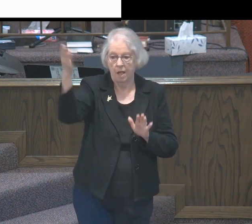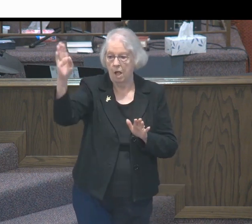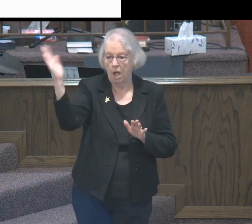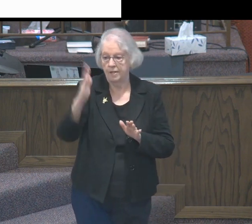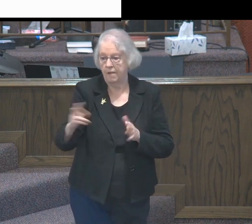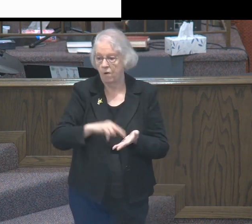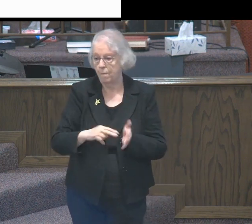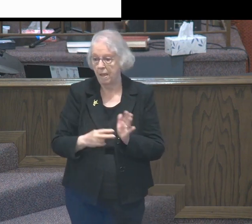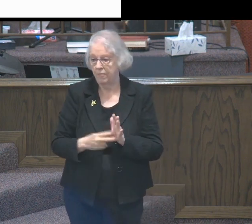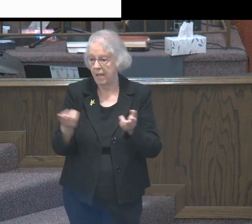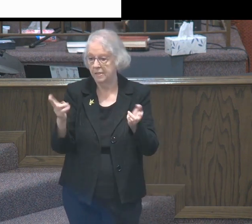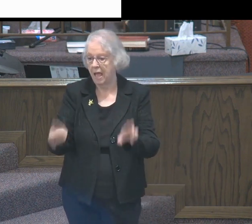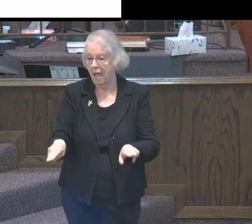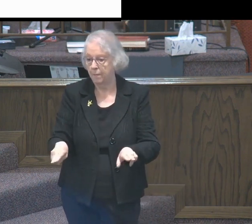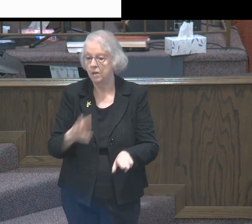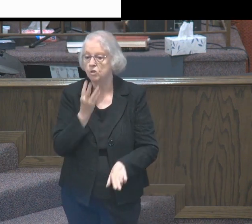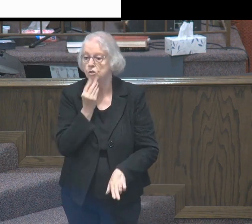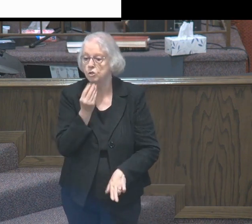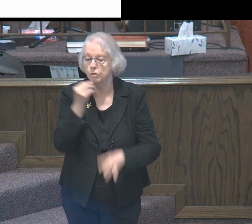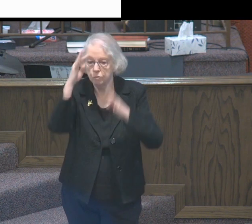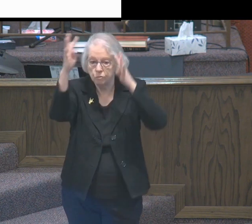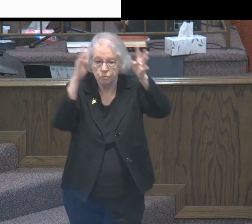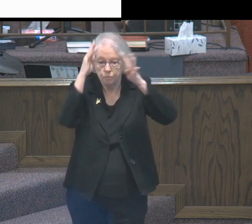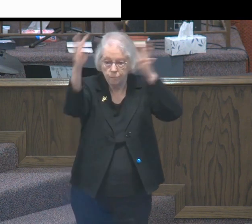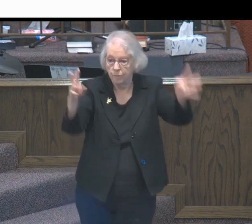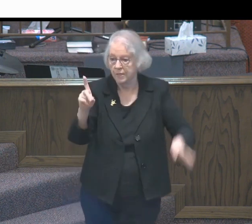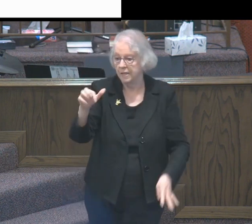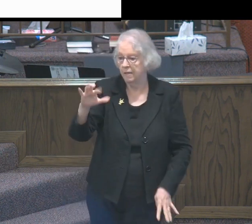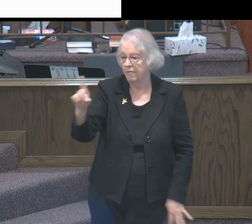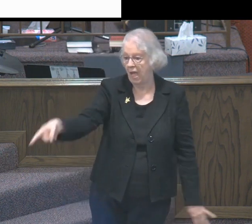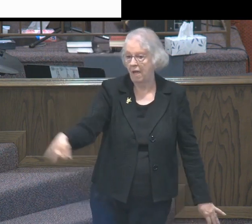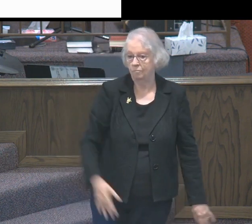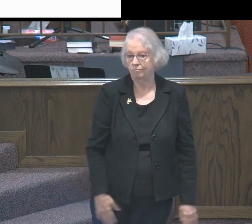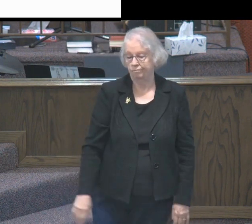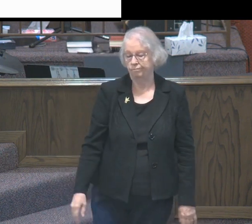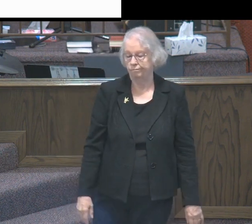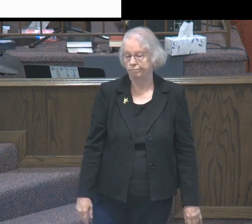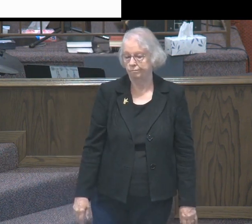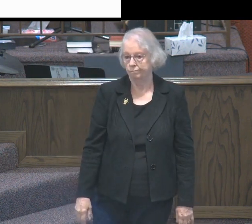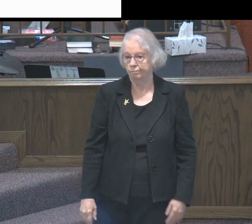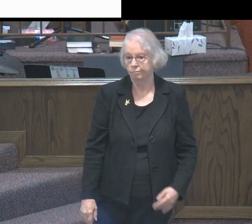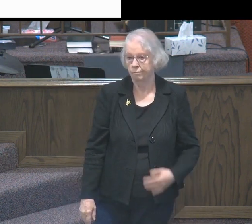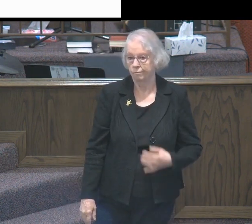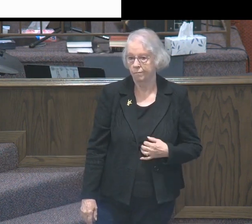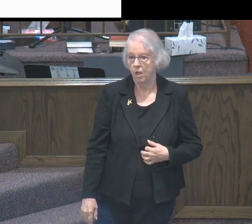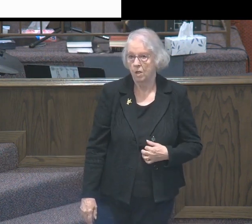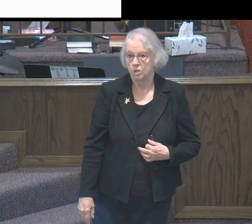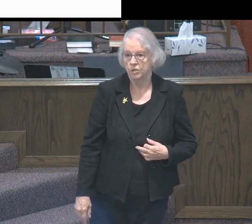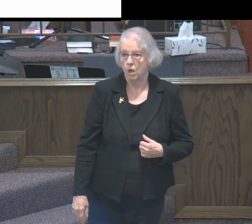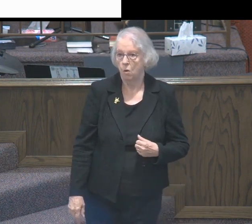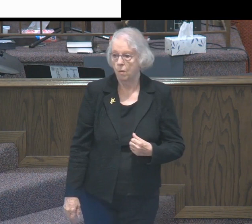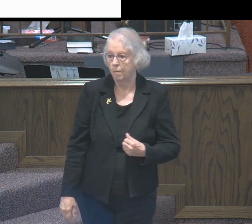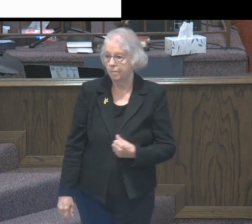we'll, of course, we'll get to when we get to Matthew 15. But this was a situation where